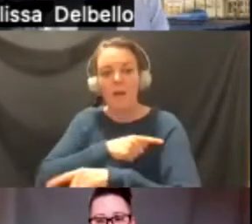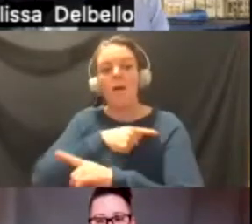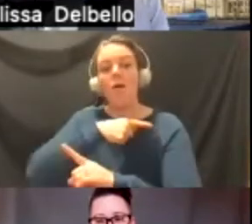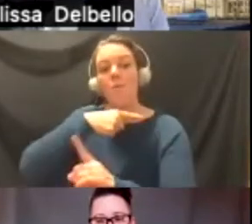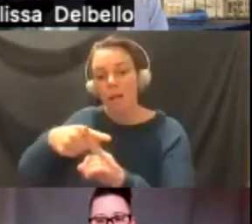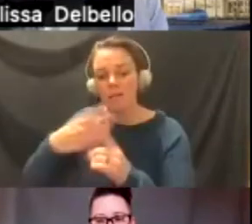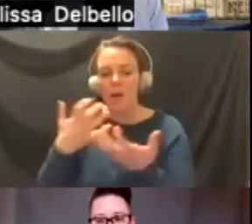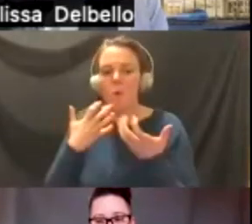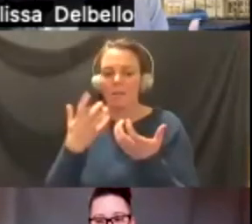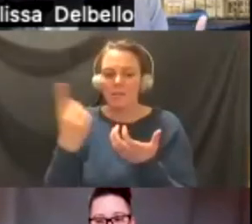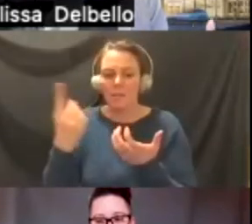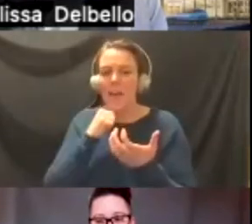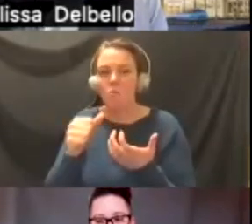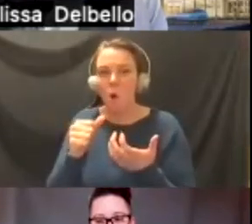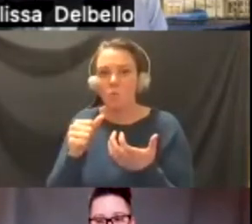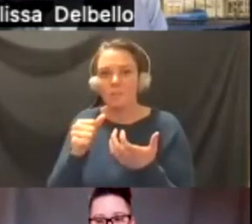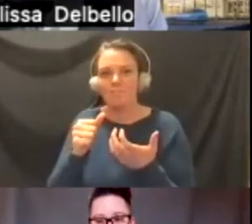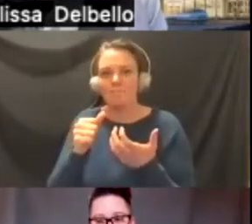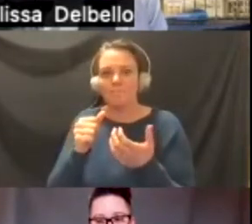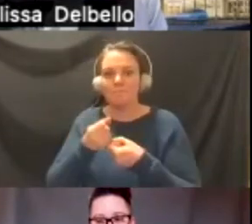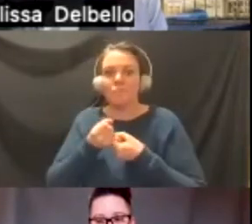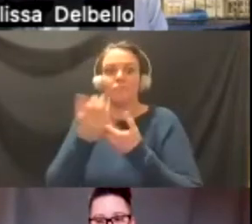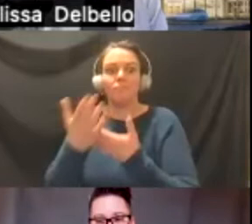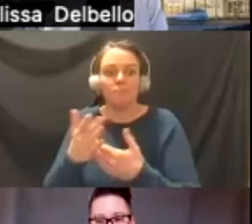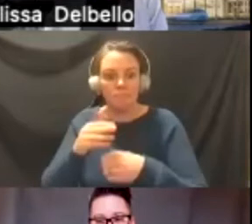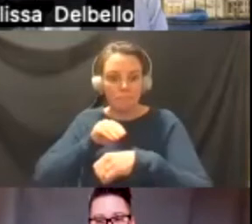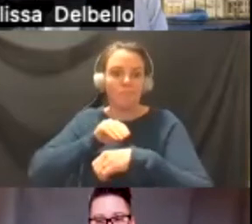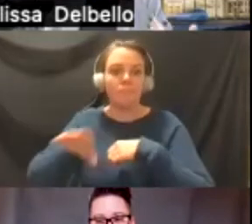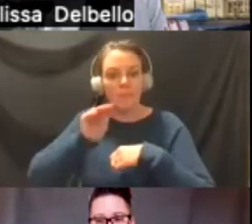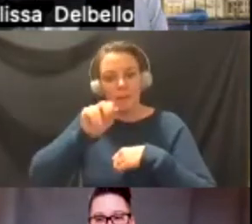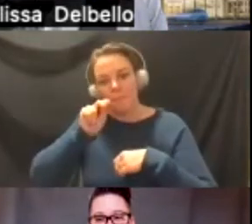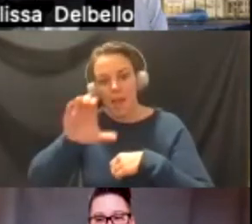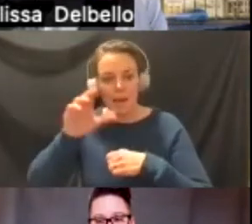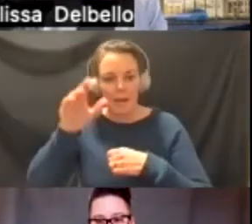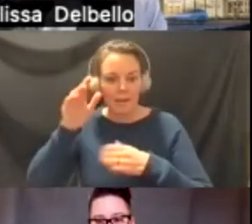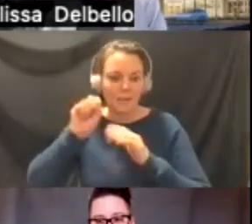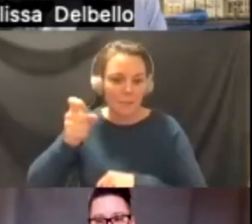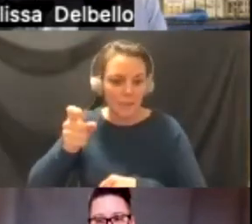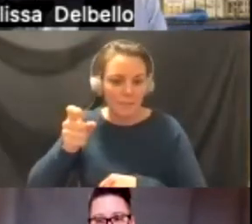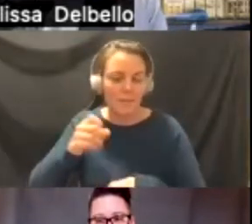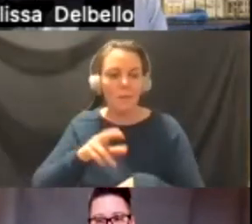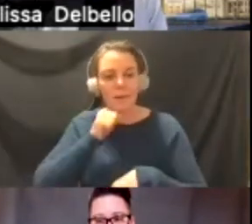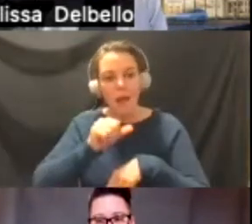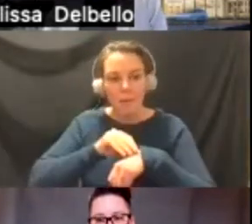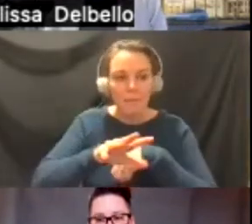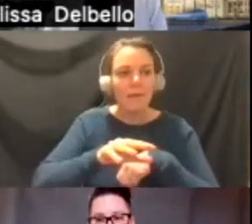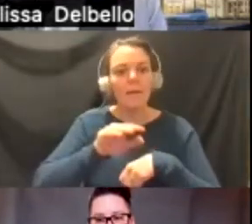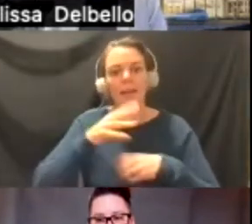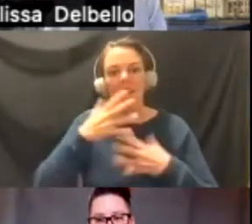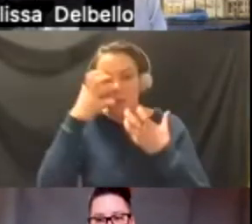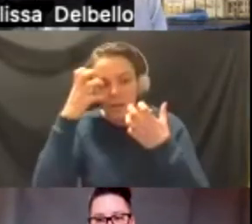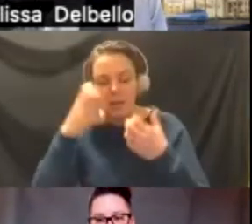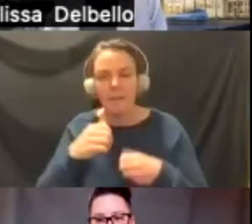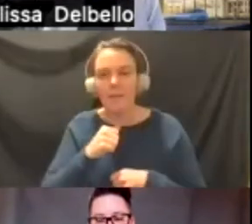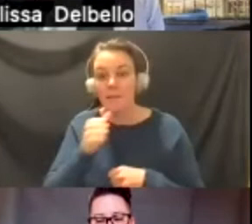want something that's not going to precipitate the manic symptoms, not precipitate irritability, not worsen